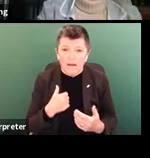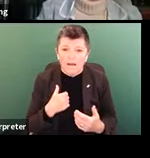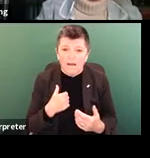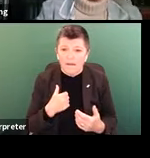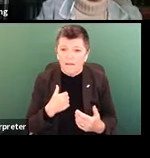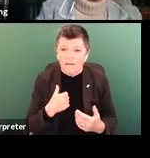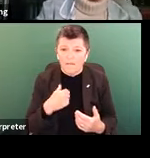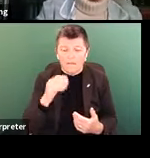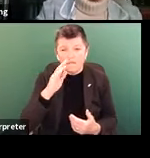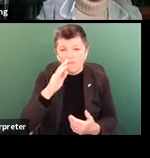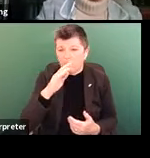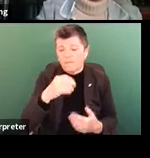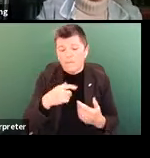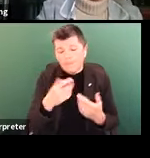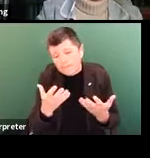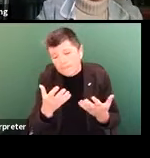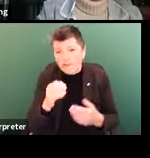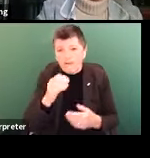Brazilian government